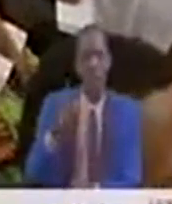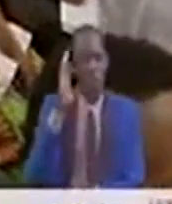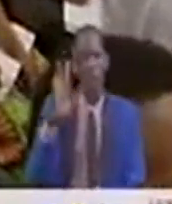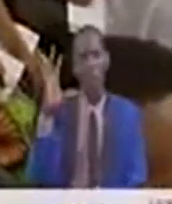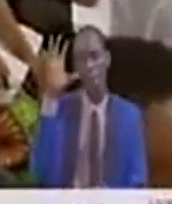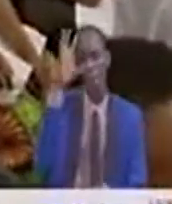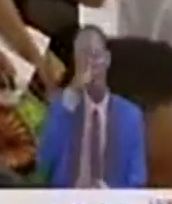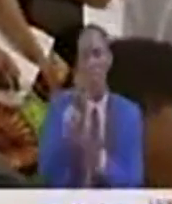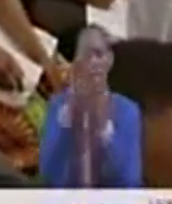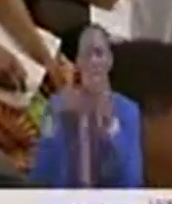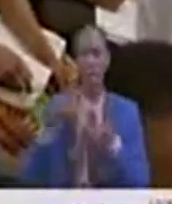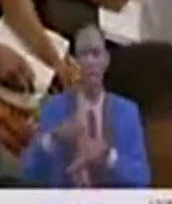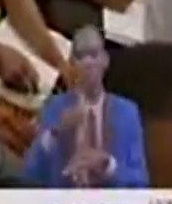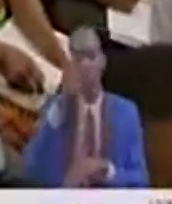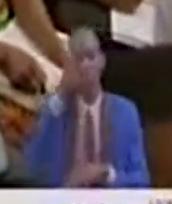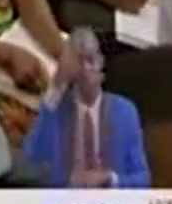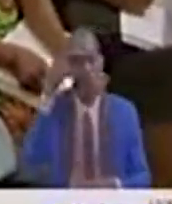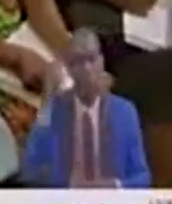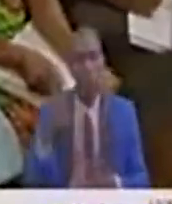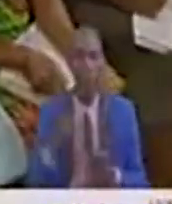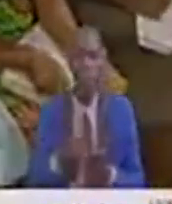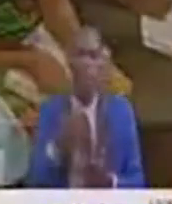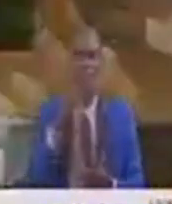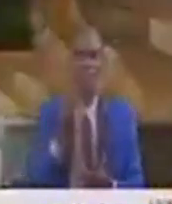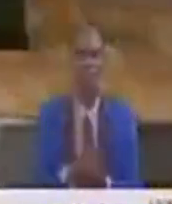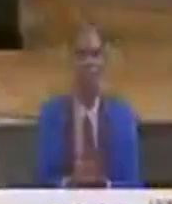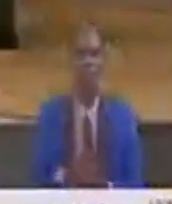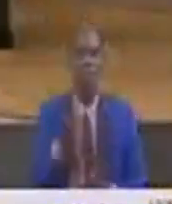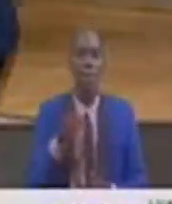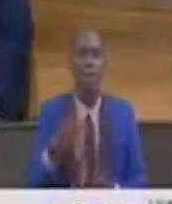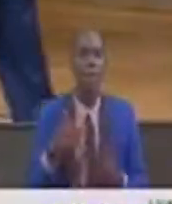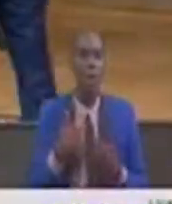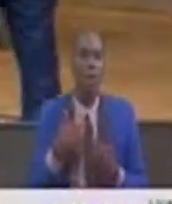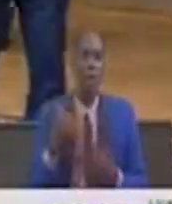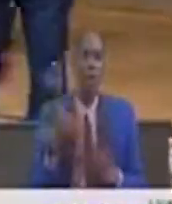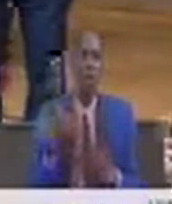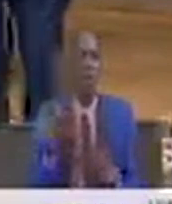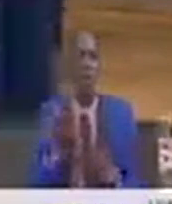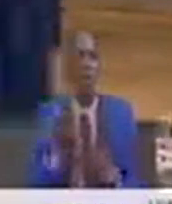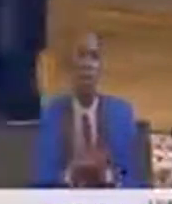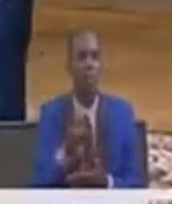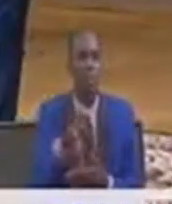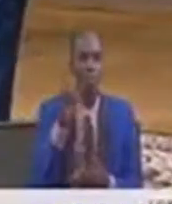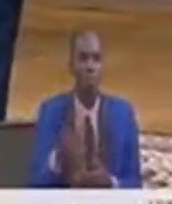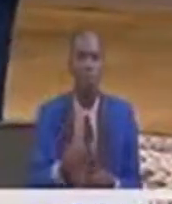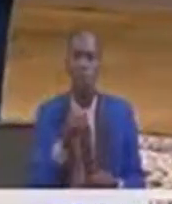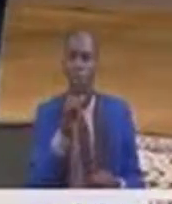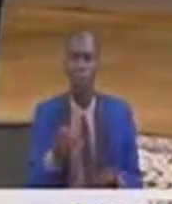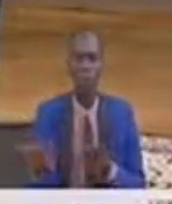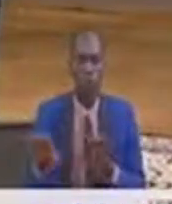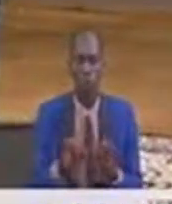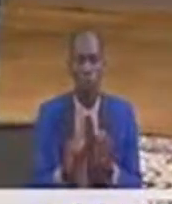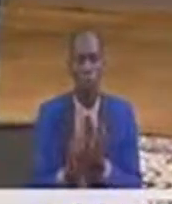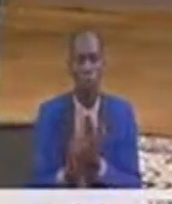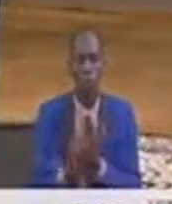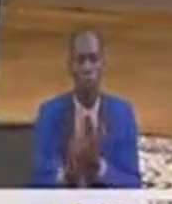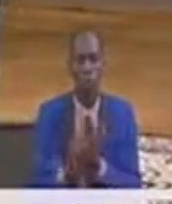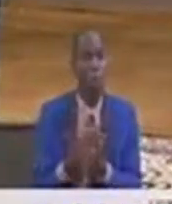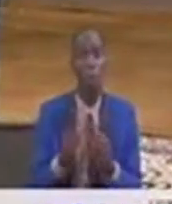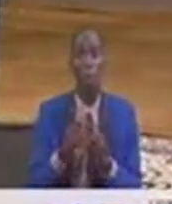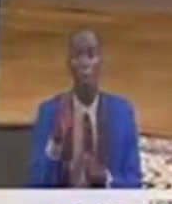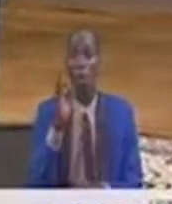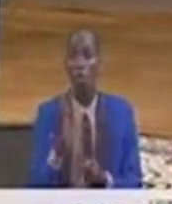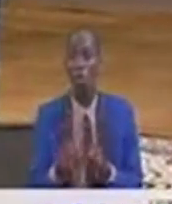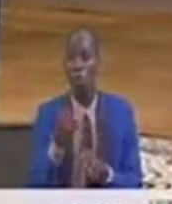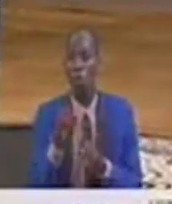heaven. Because it says, thou hast heard, thou shalt not commit adultery. But if you look